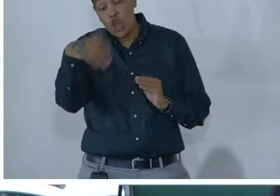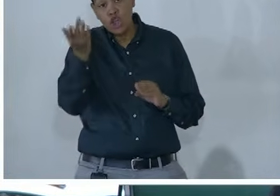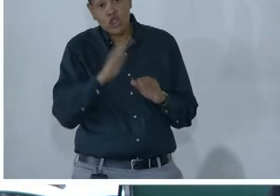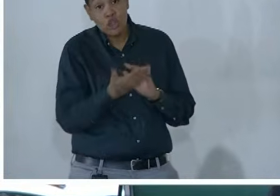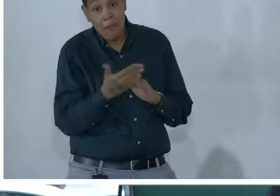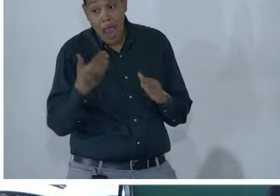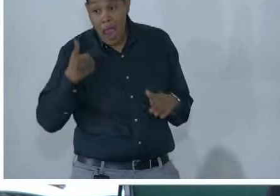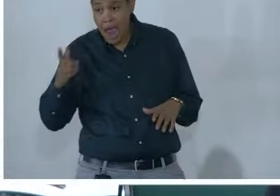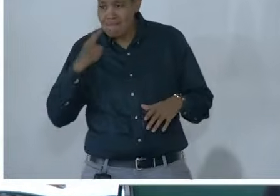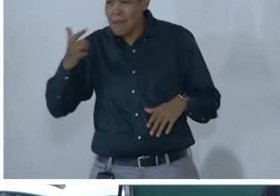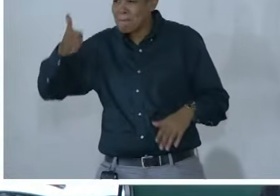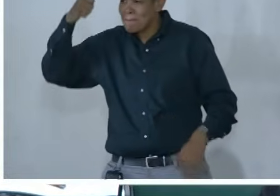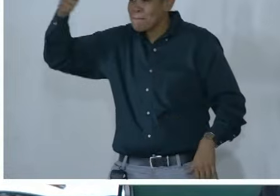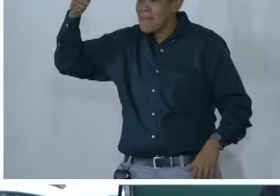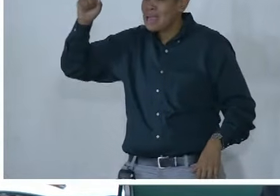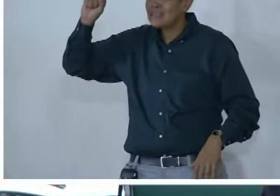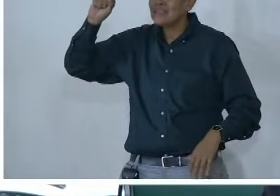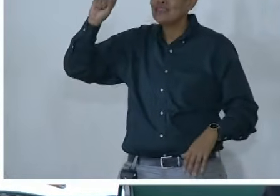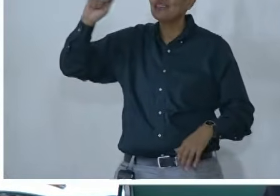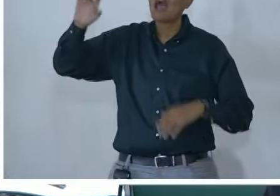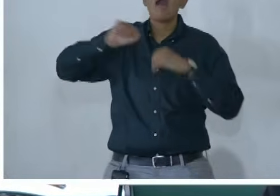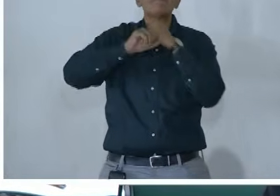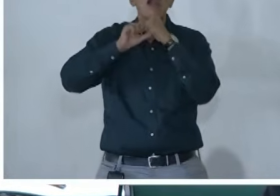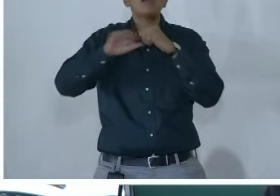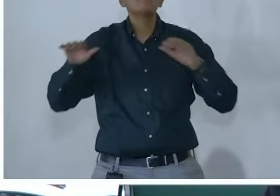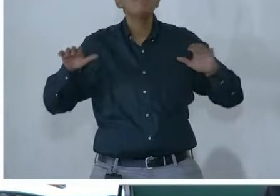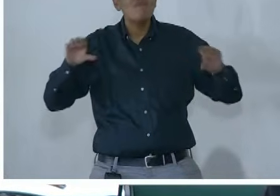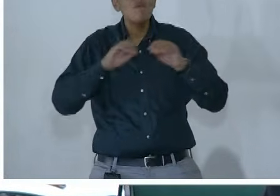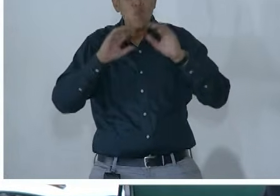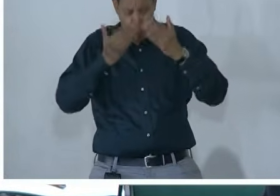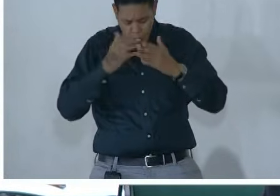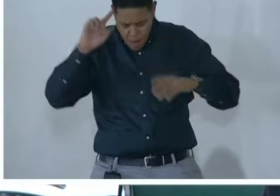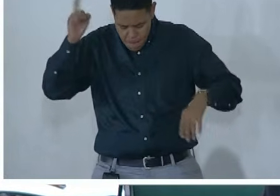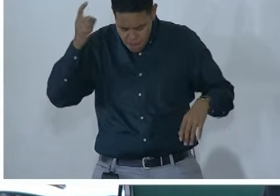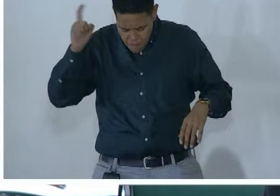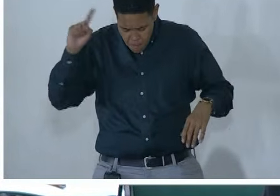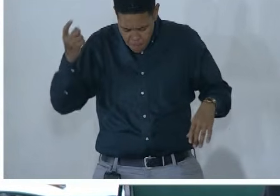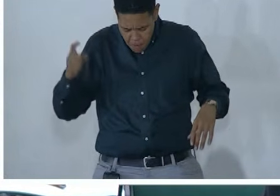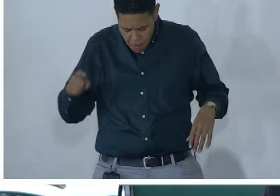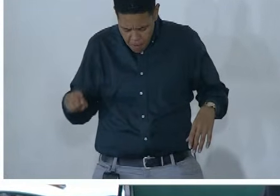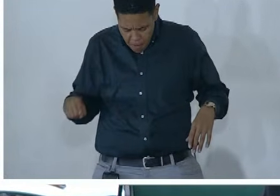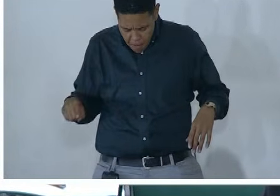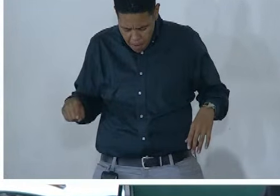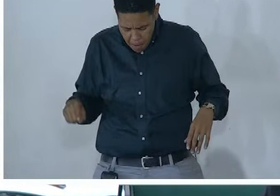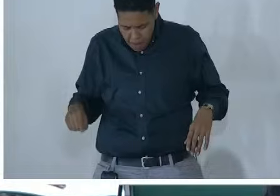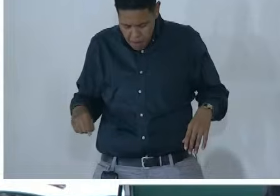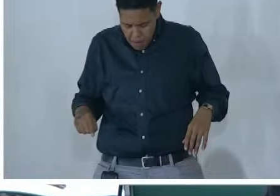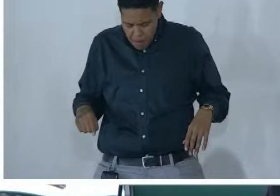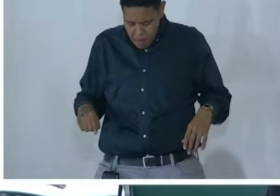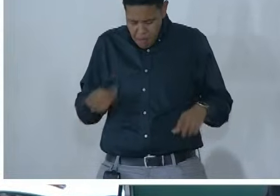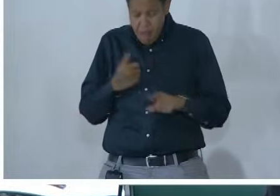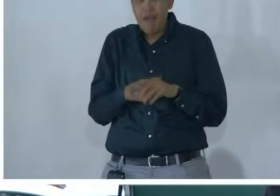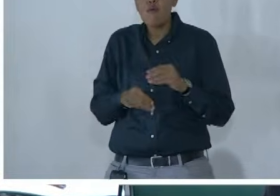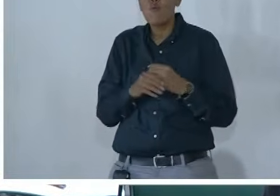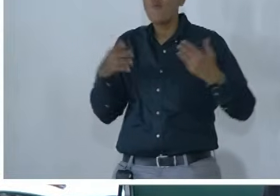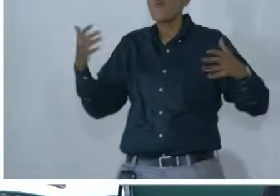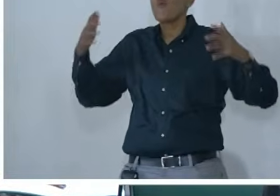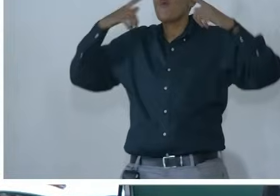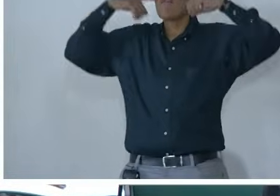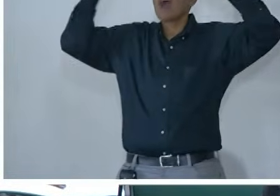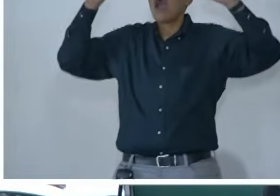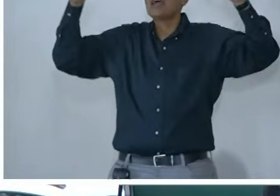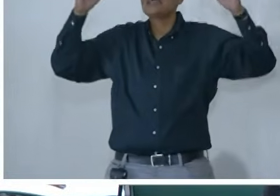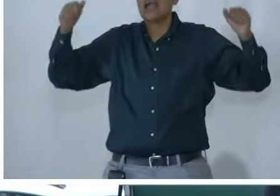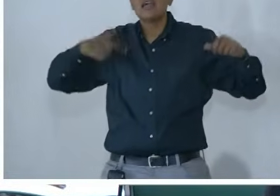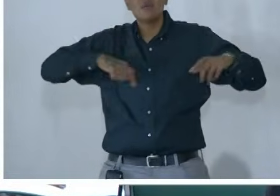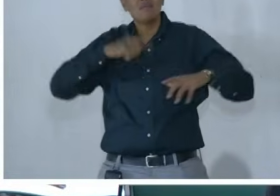Jamaica had the best stock market performance in the world. And that was an outstanding achievement. And now we've